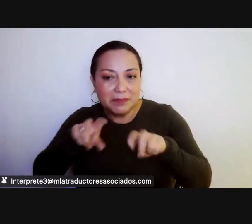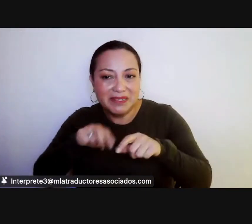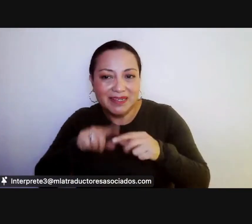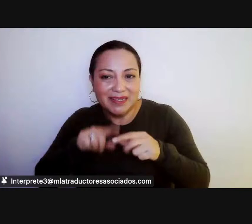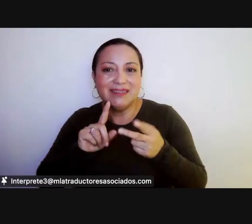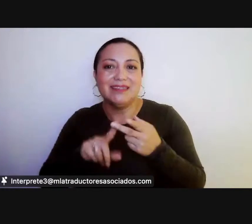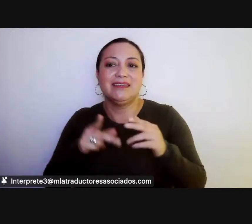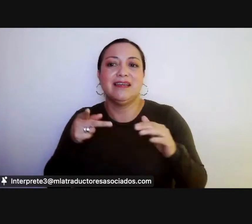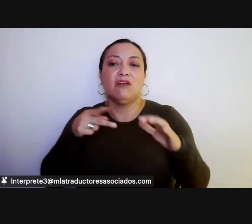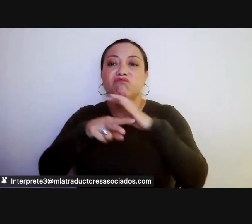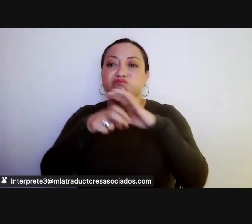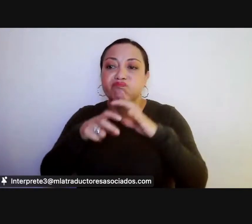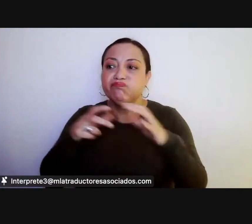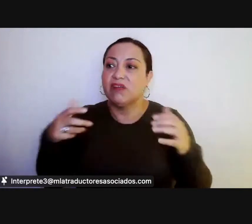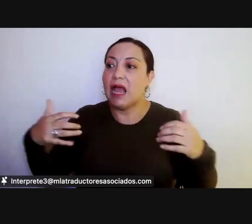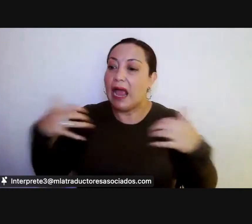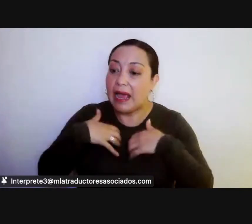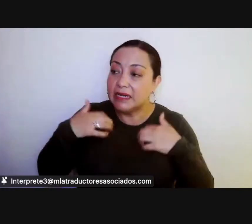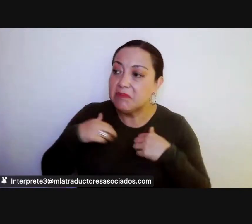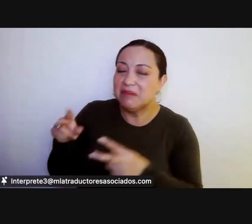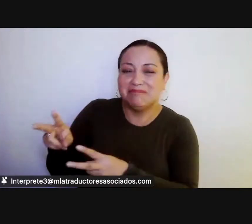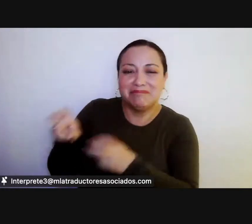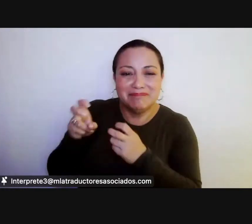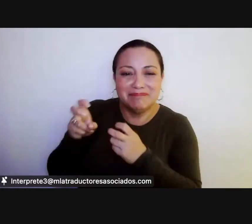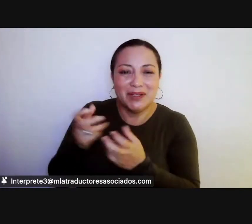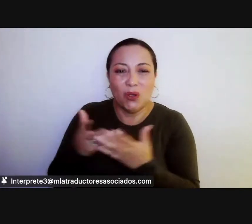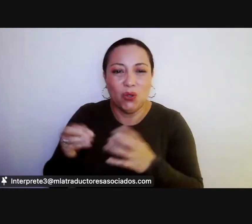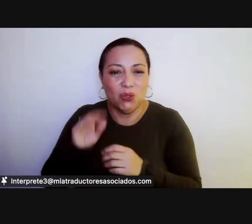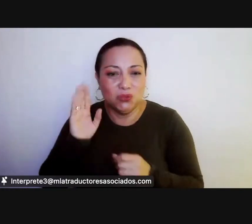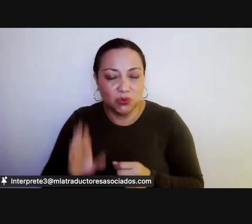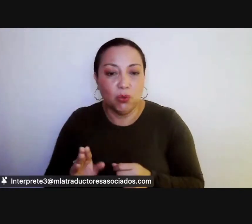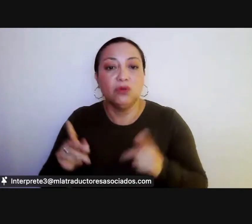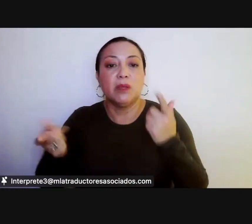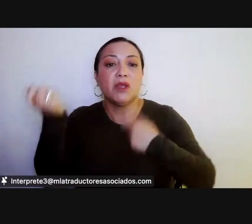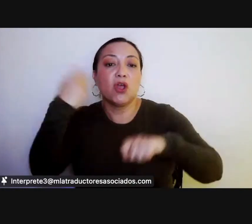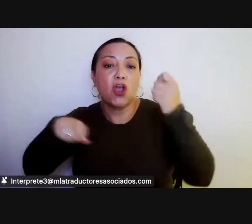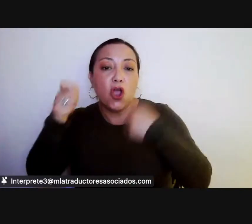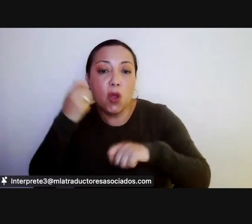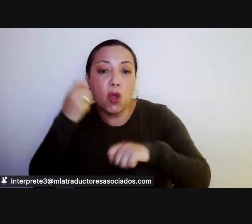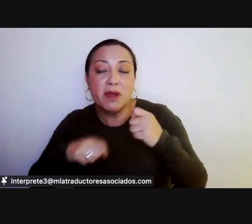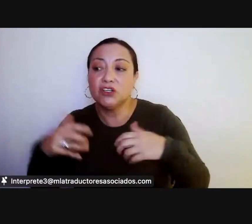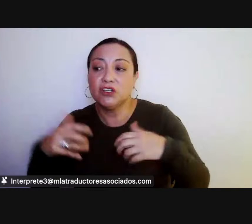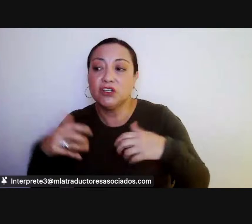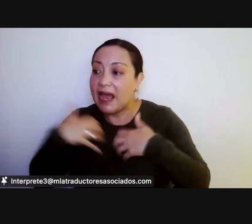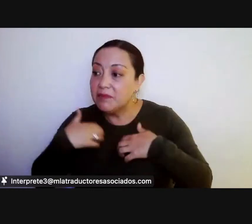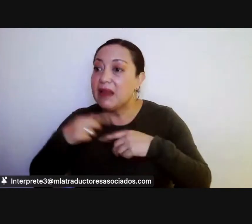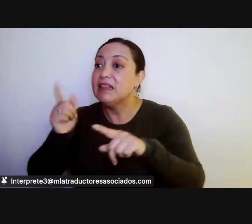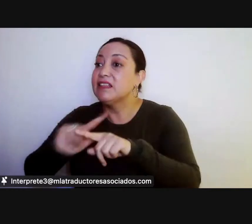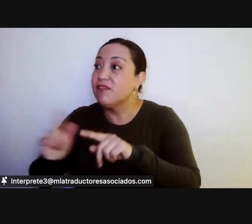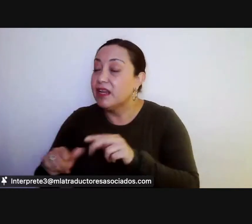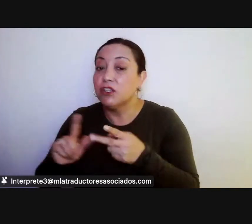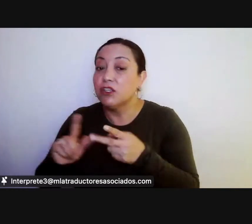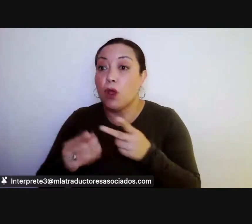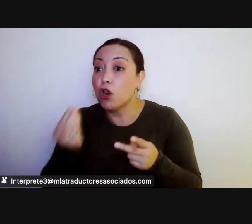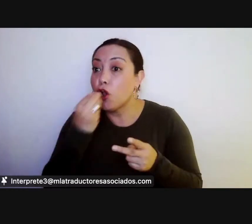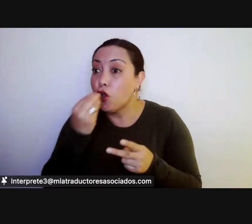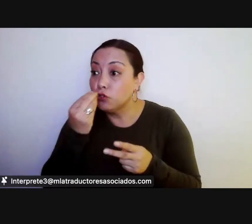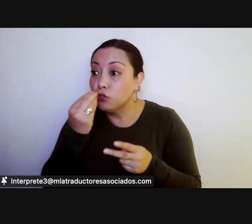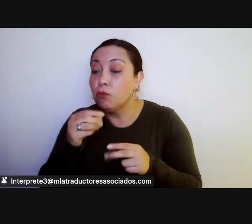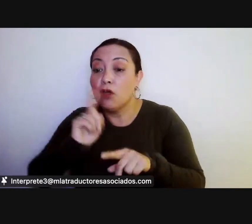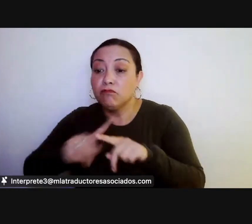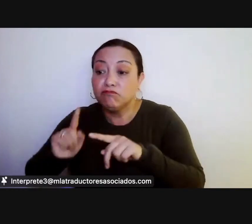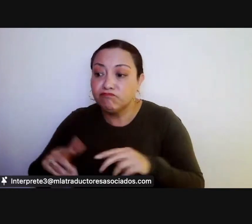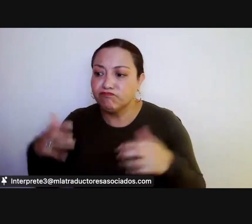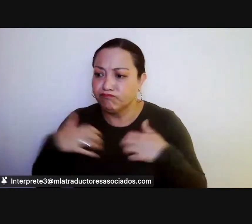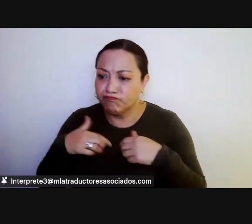mining, uh, wildlife exploitation, commerce of wild